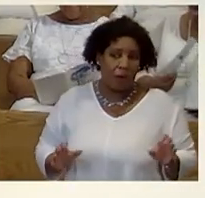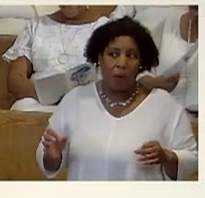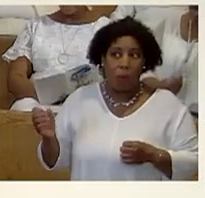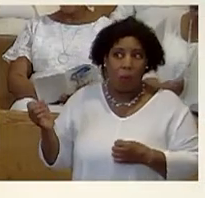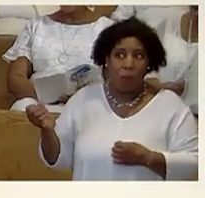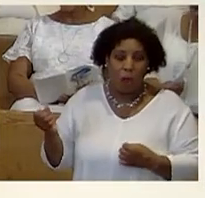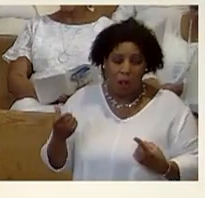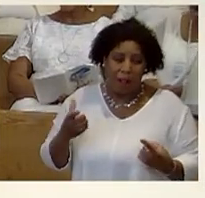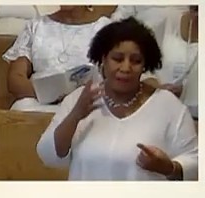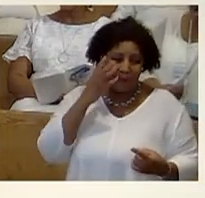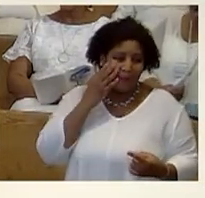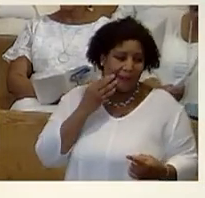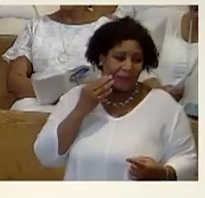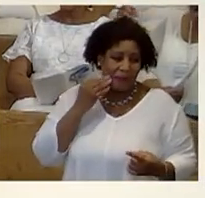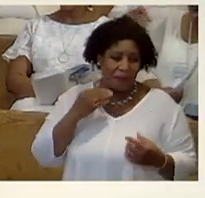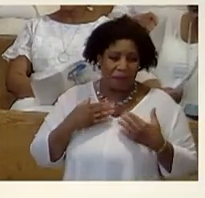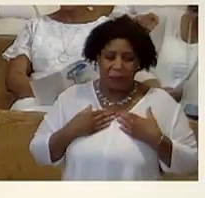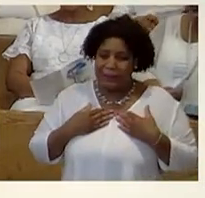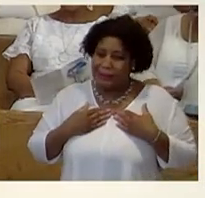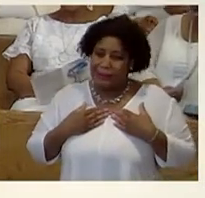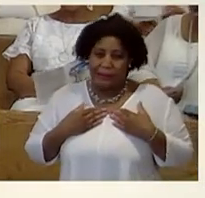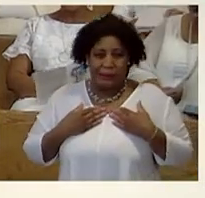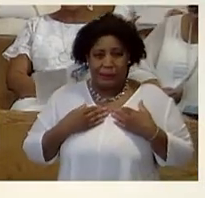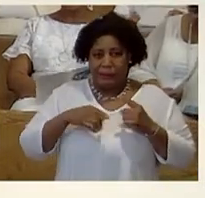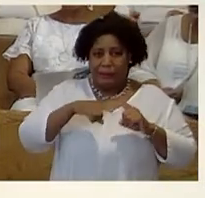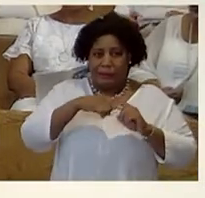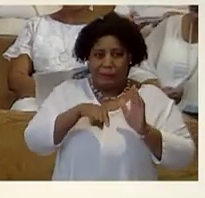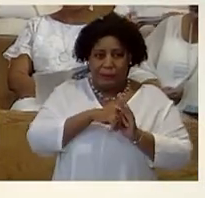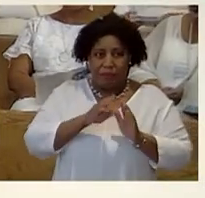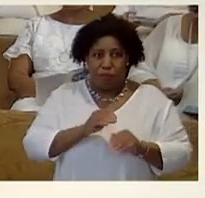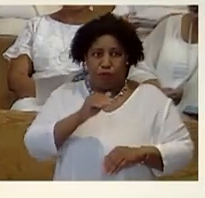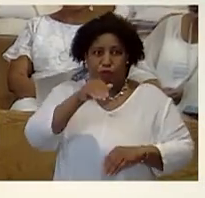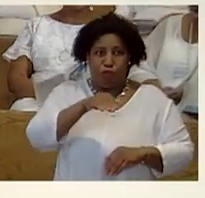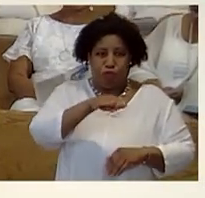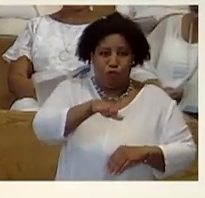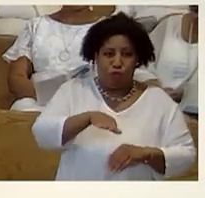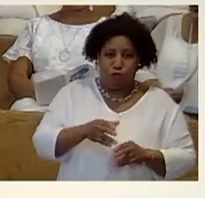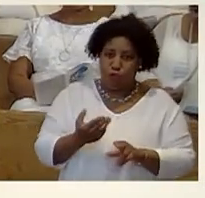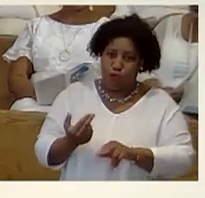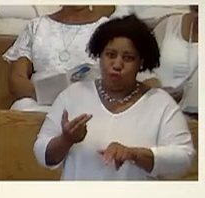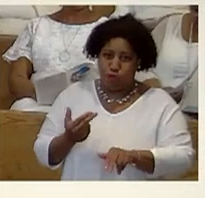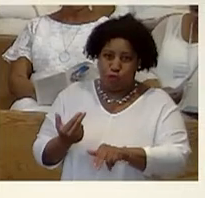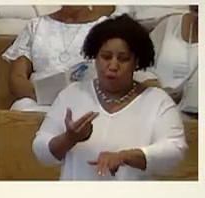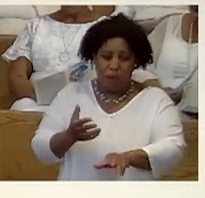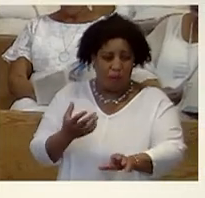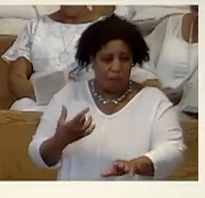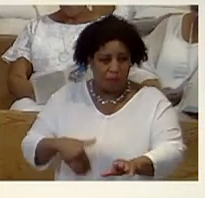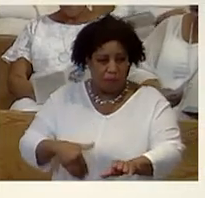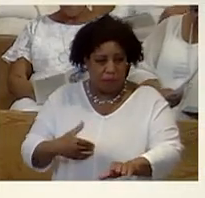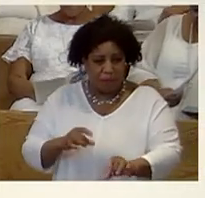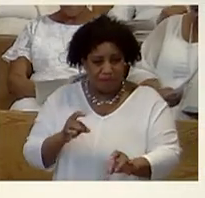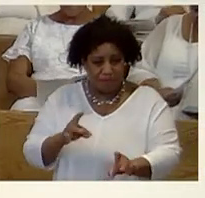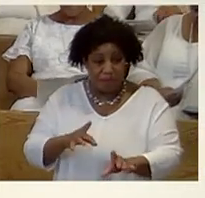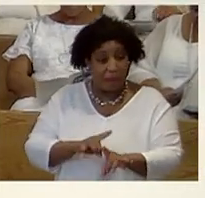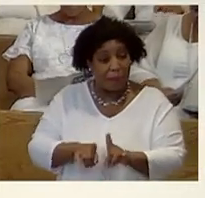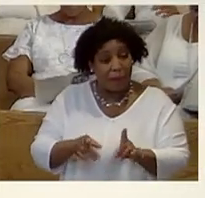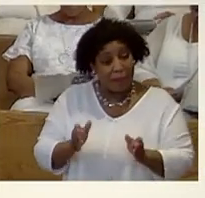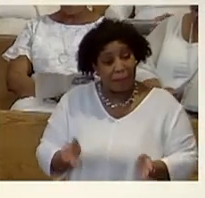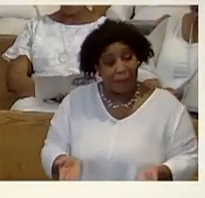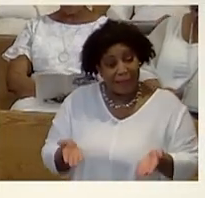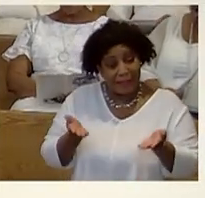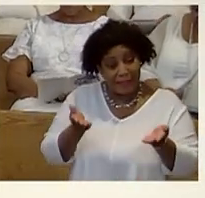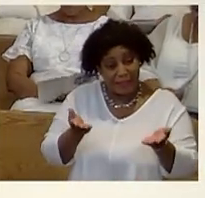go through some hills and some highways. But the one thing that I'd like to suggest to you today on